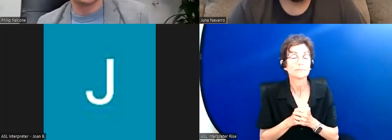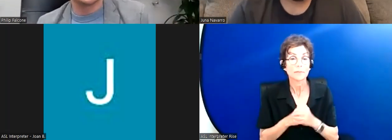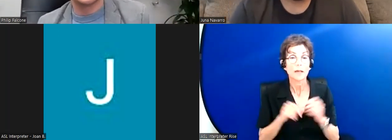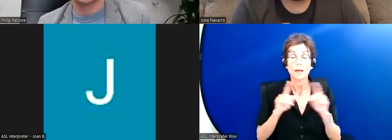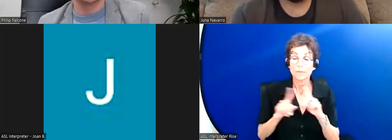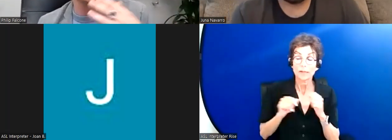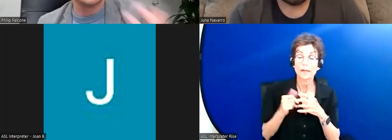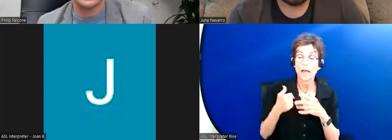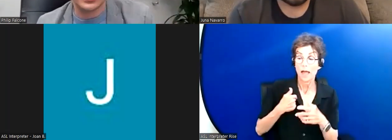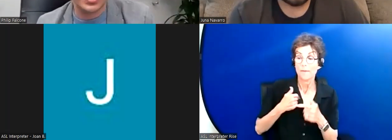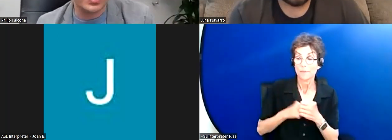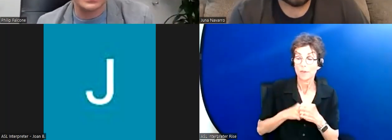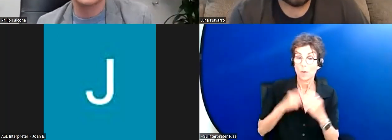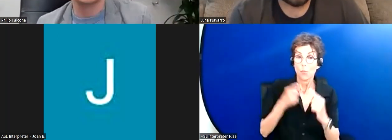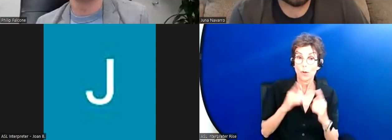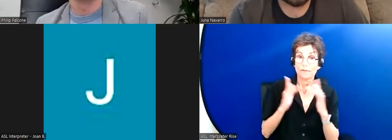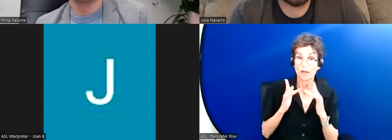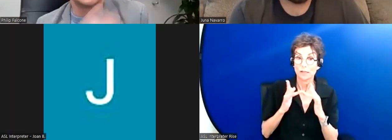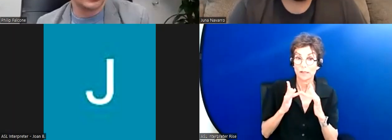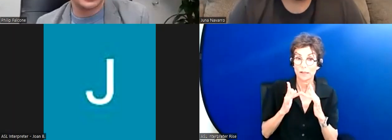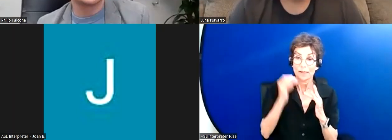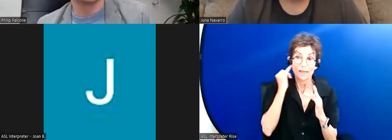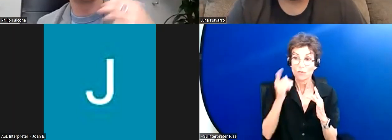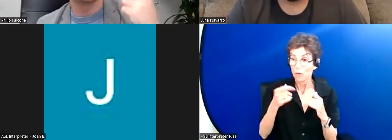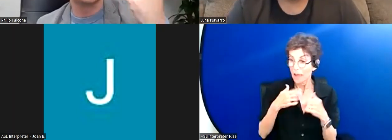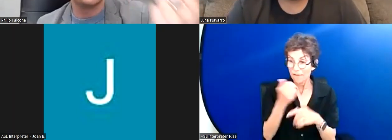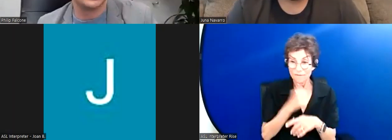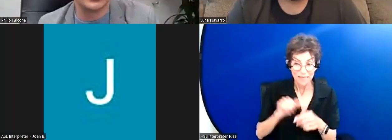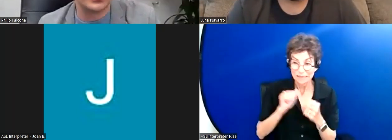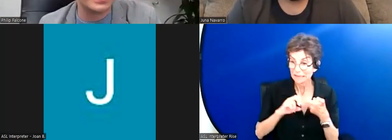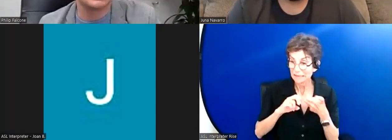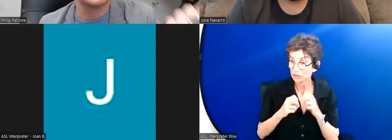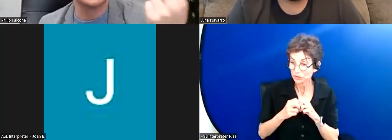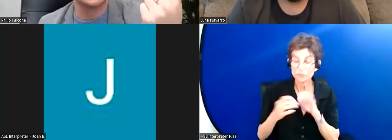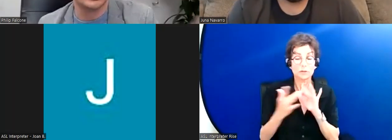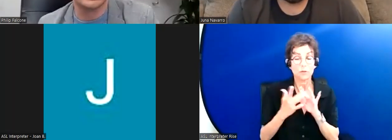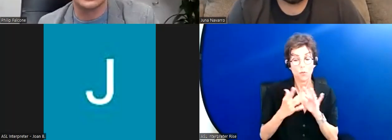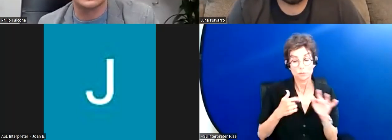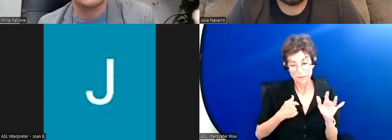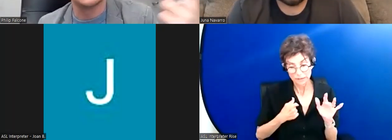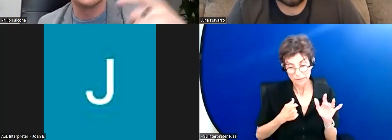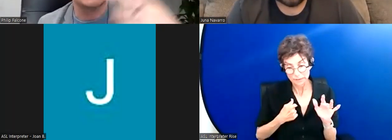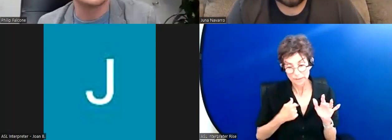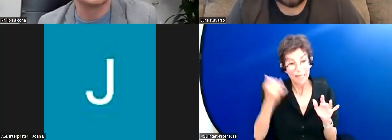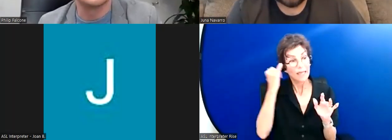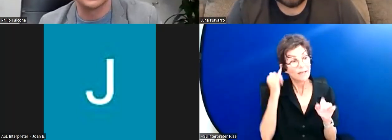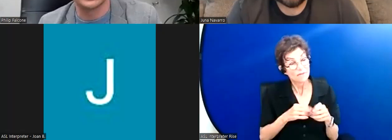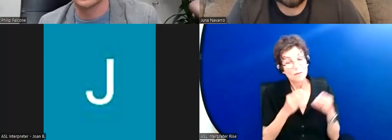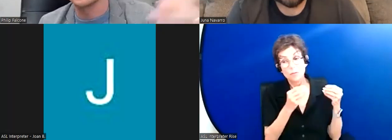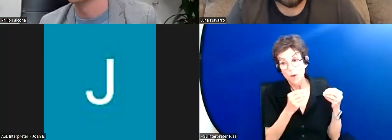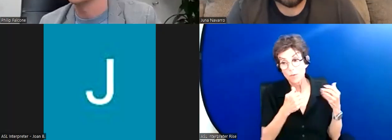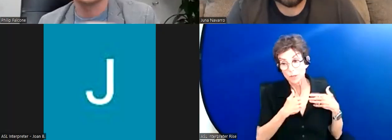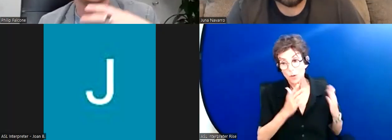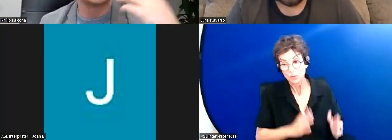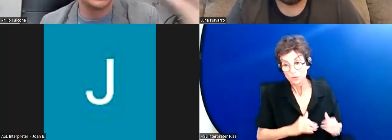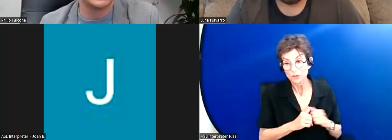usually I'm the point of contact. So if you have any issues, get a hold of me. So if the property owner is getting cold feet when you're halfway through the mural,